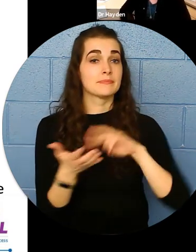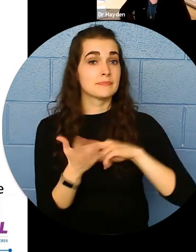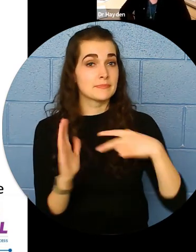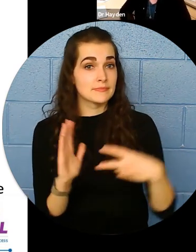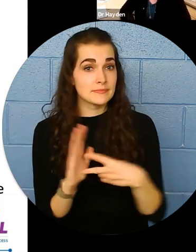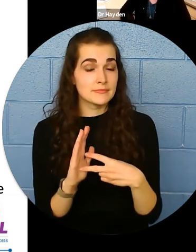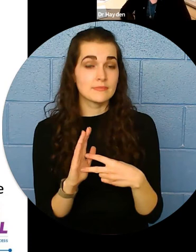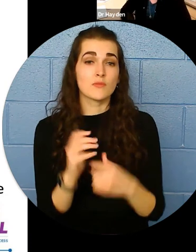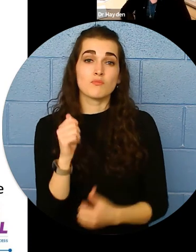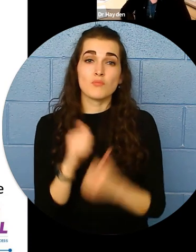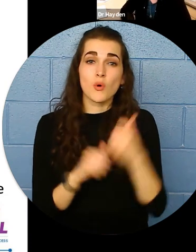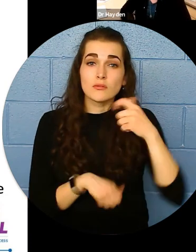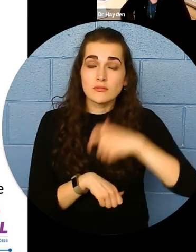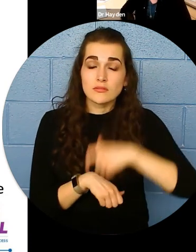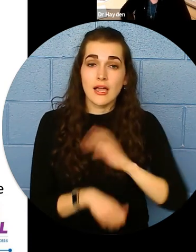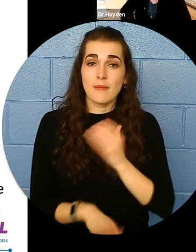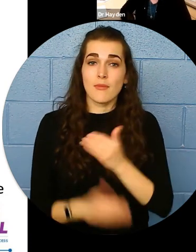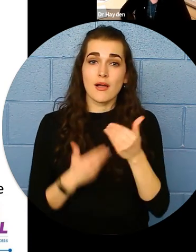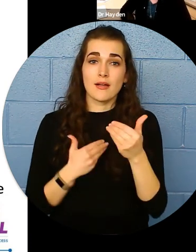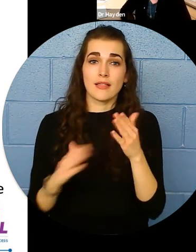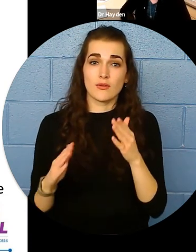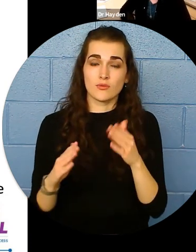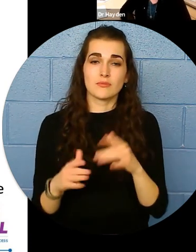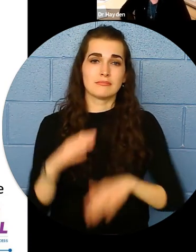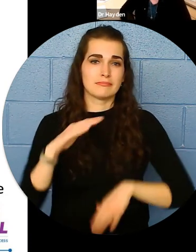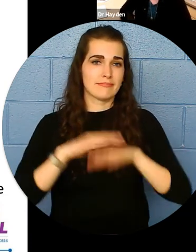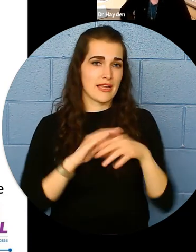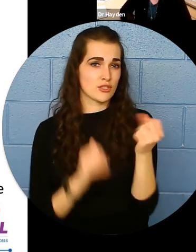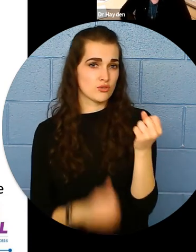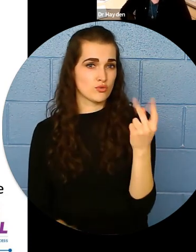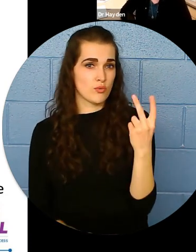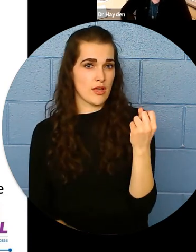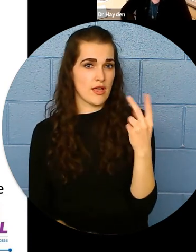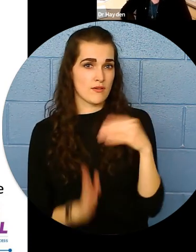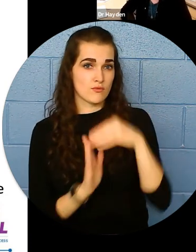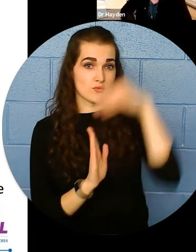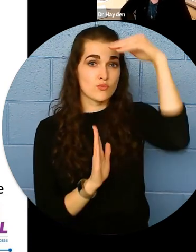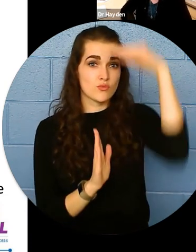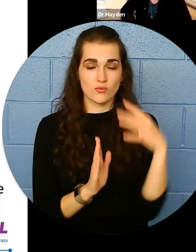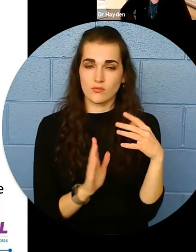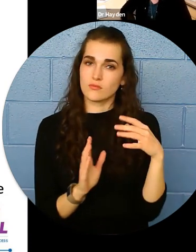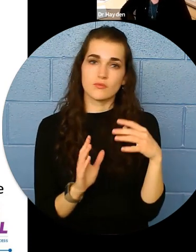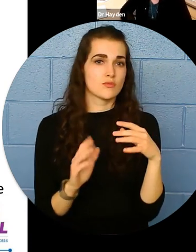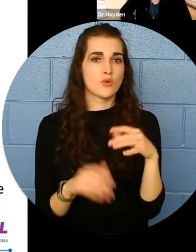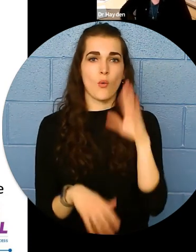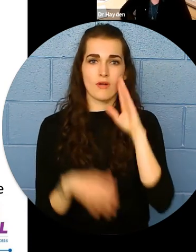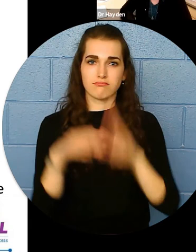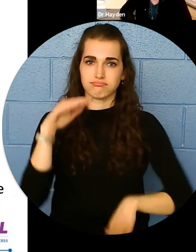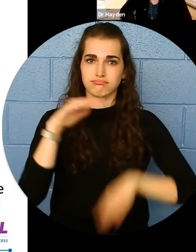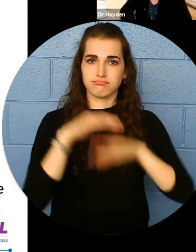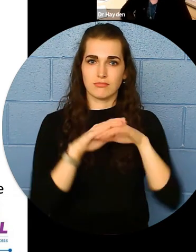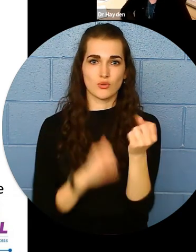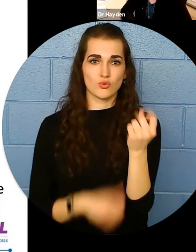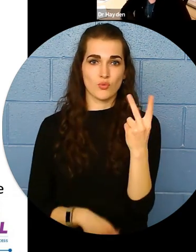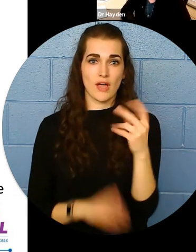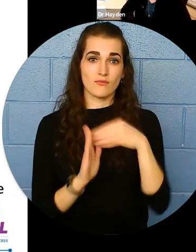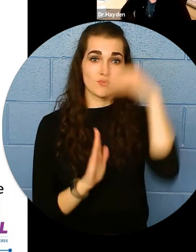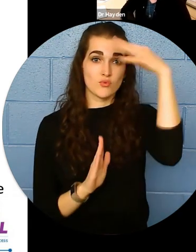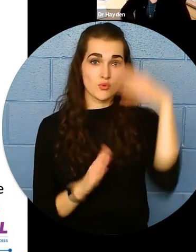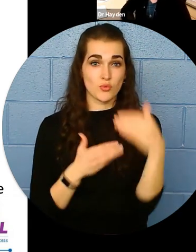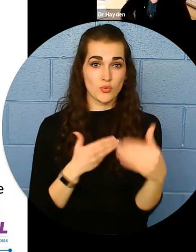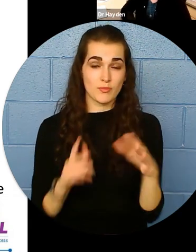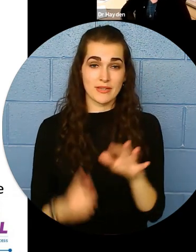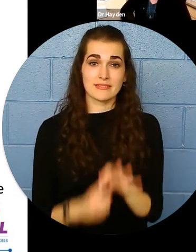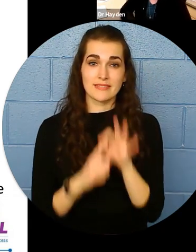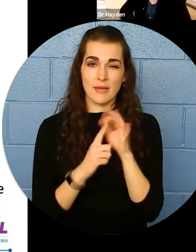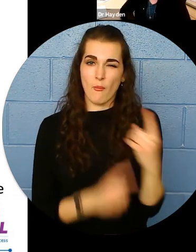that for the most part, our classrooms max out at 12 students. So there will not be more than 12 students in a classroom with the